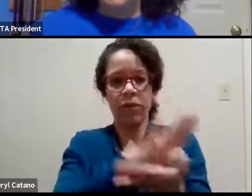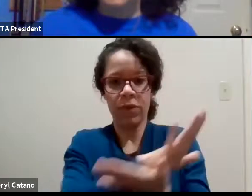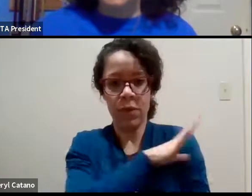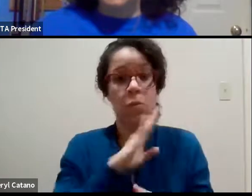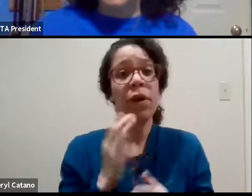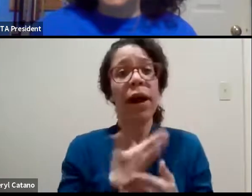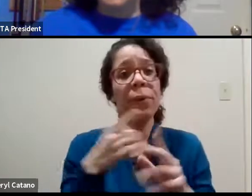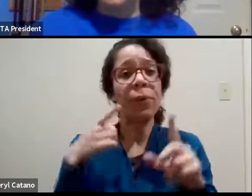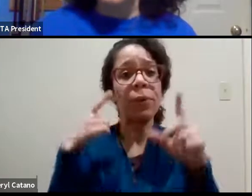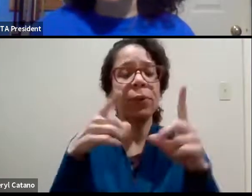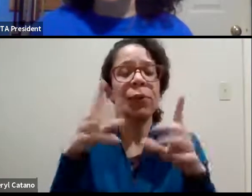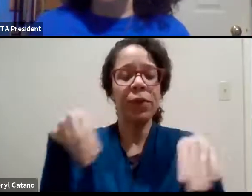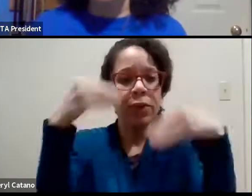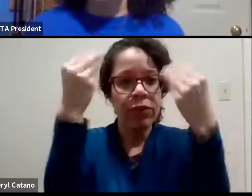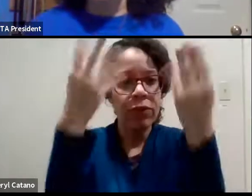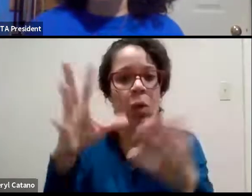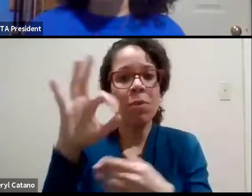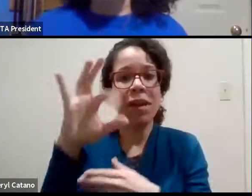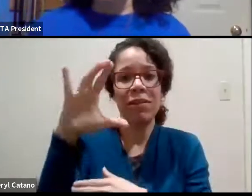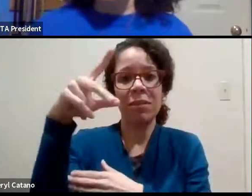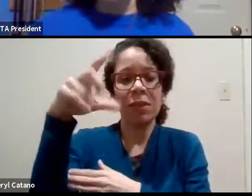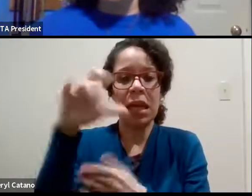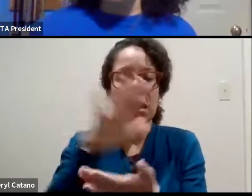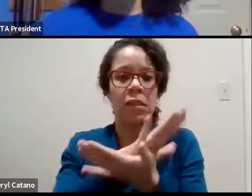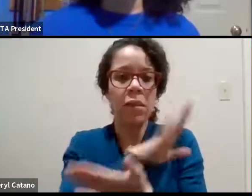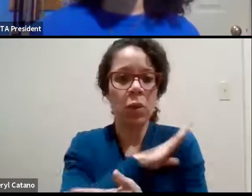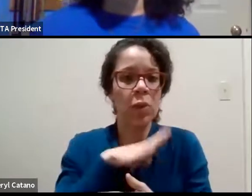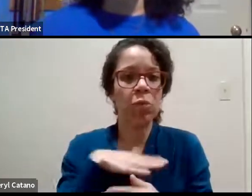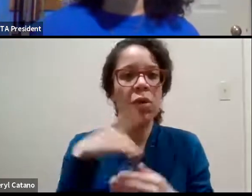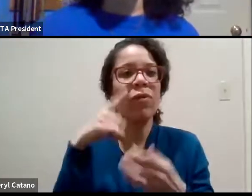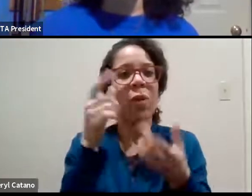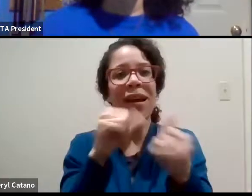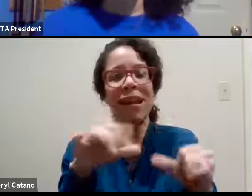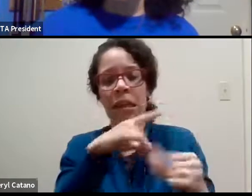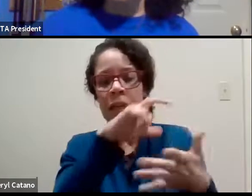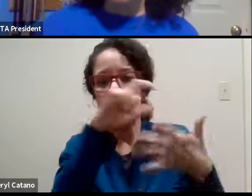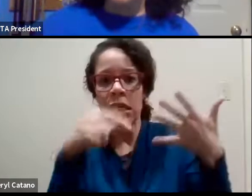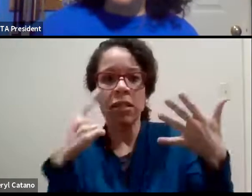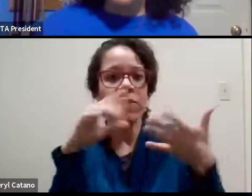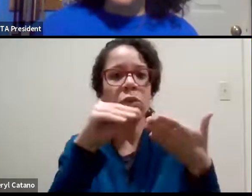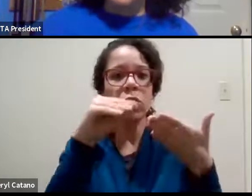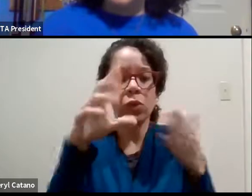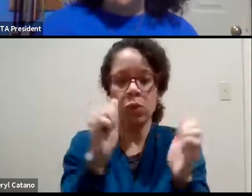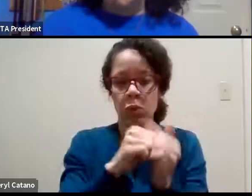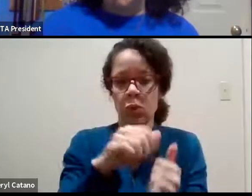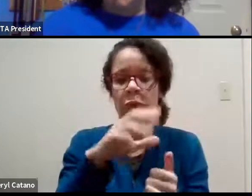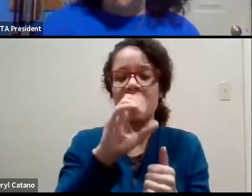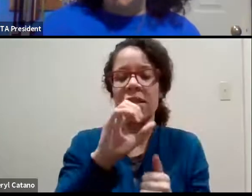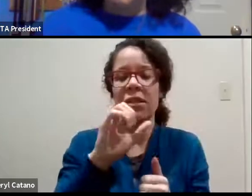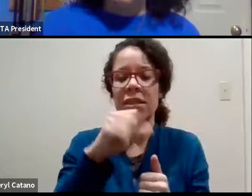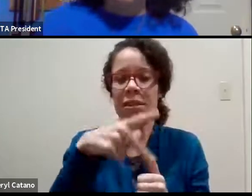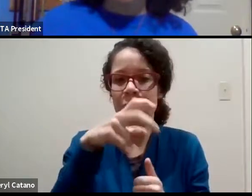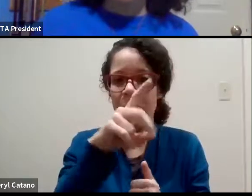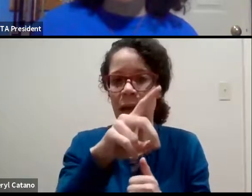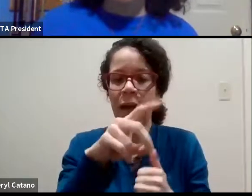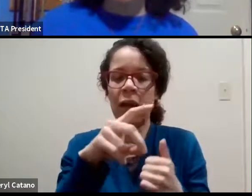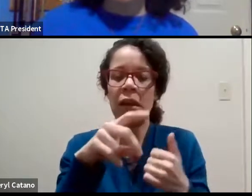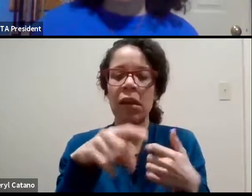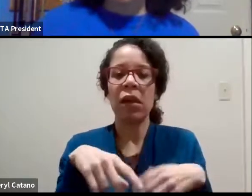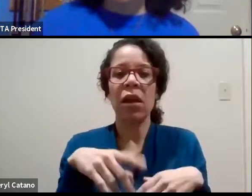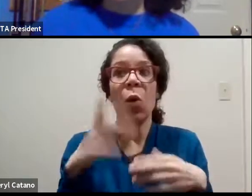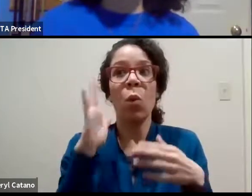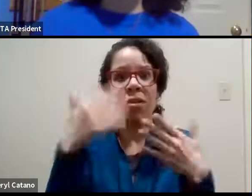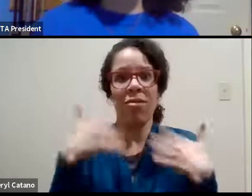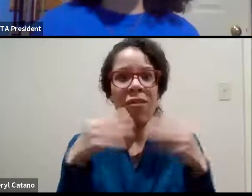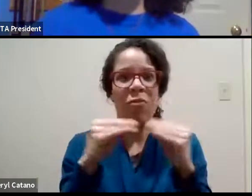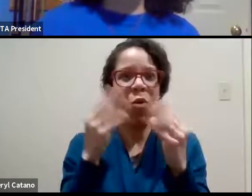inform the FCPS school board on unmet needs of students with disabilities. There's more on the ACSD webpage, which will come